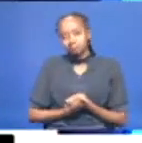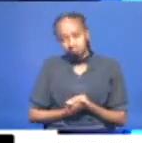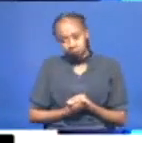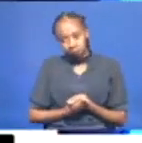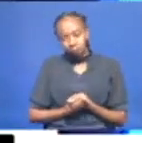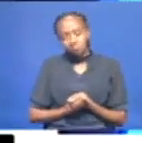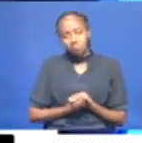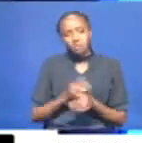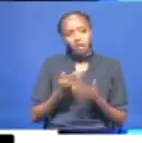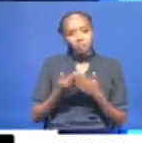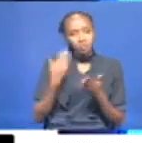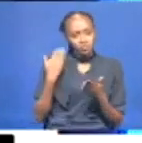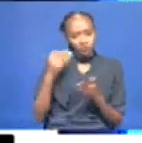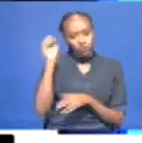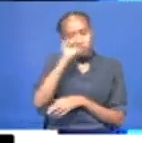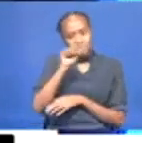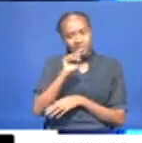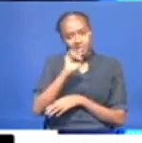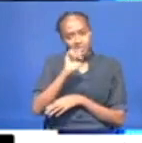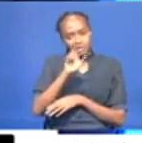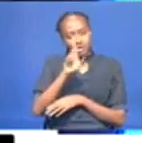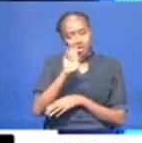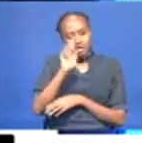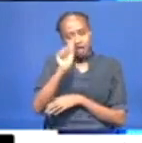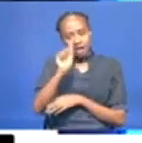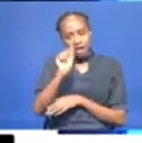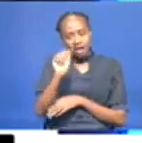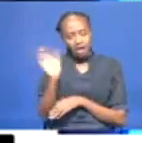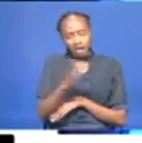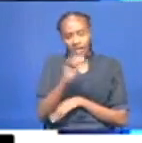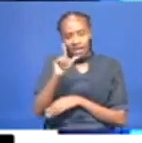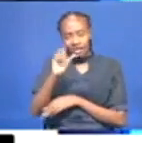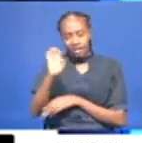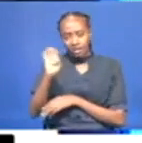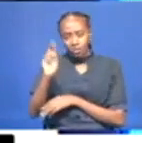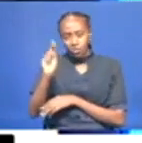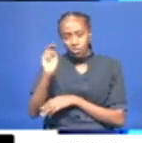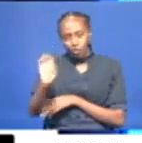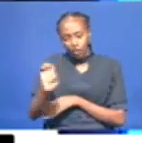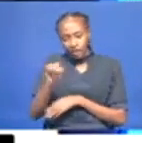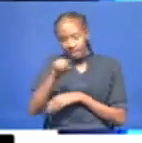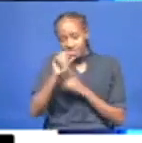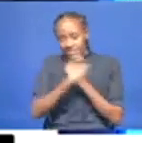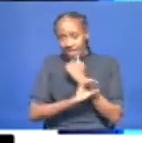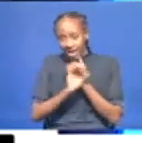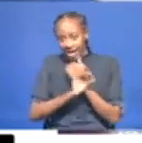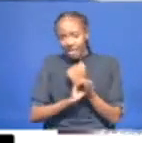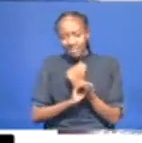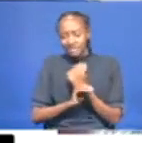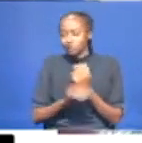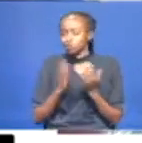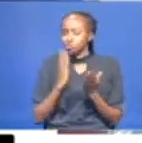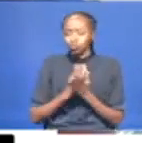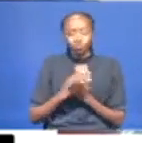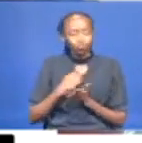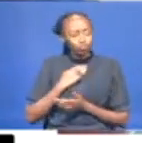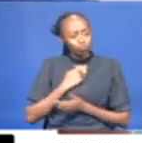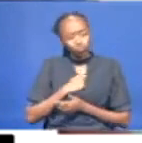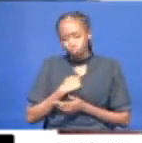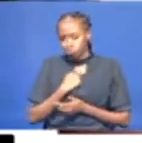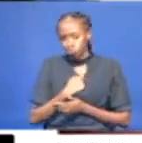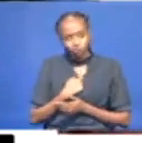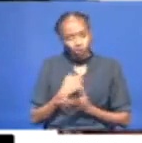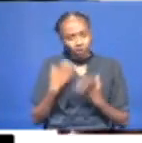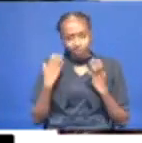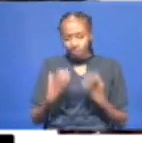Leone, I read their names with deep sorrow but great appreciation and gratitude. Corporal Jeremiah